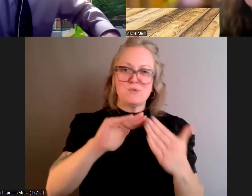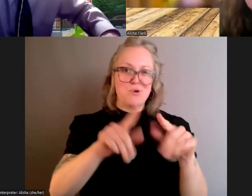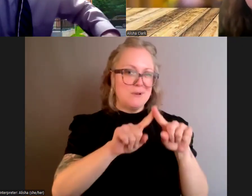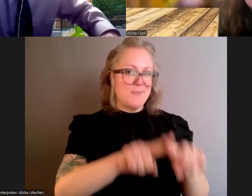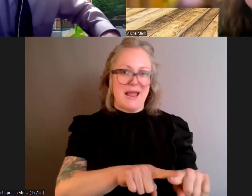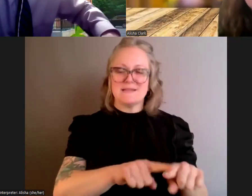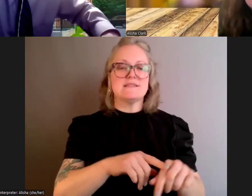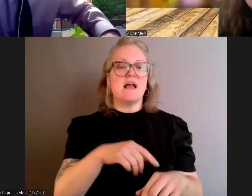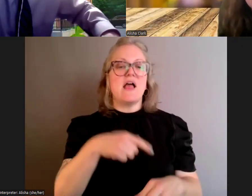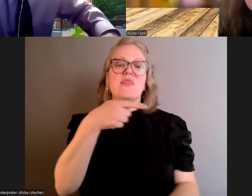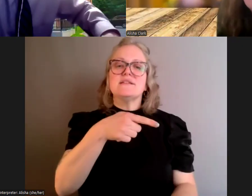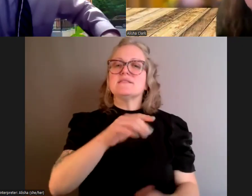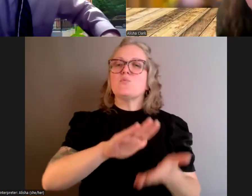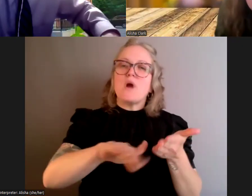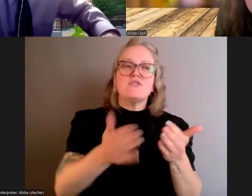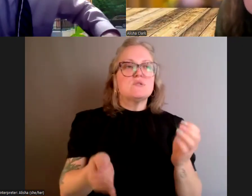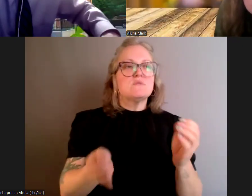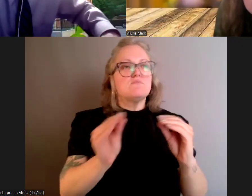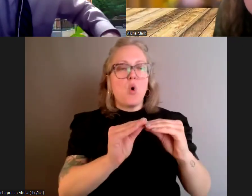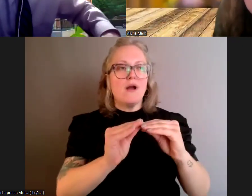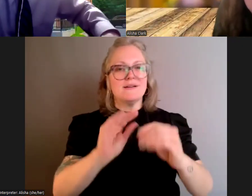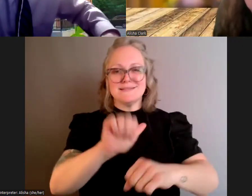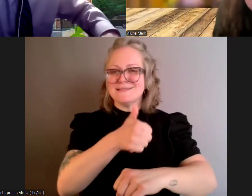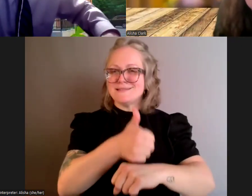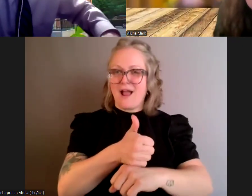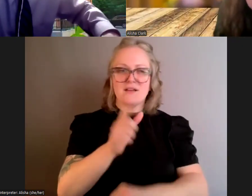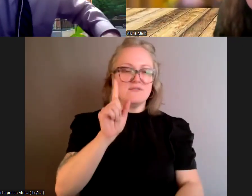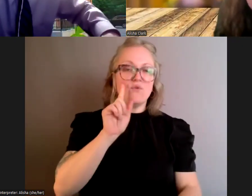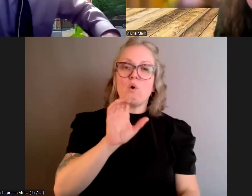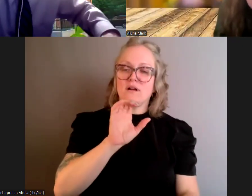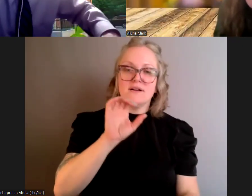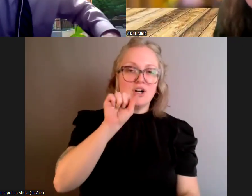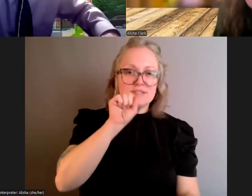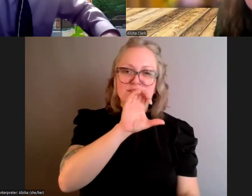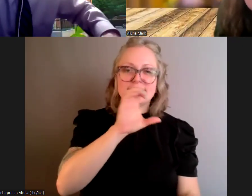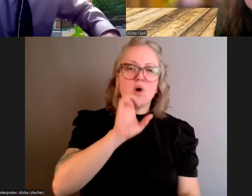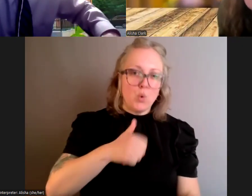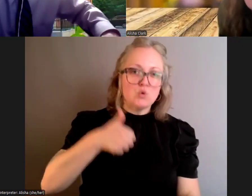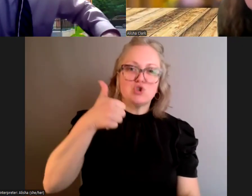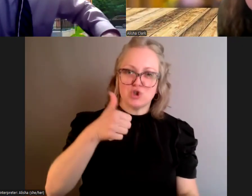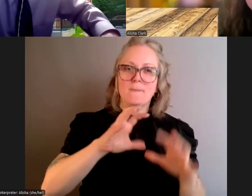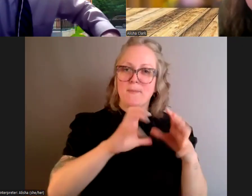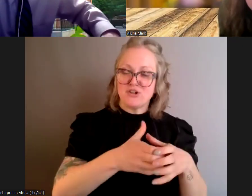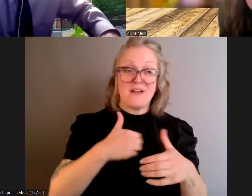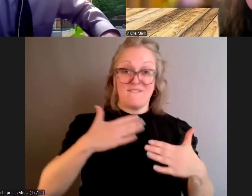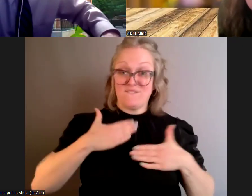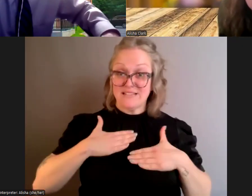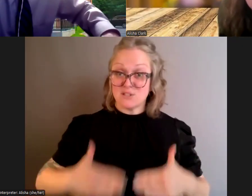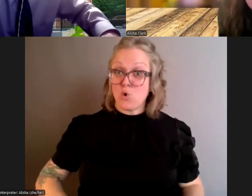more designed for the aging population and maybe for those that have a physical